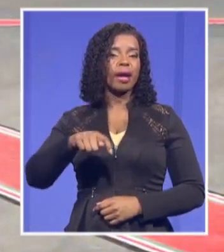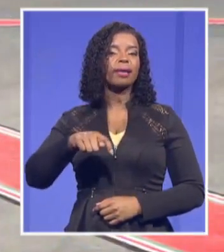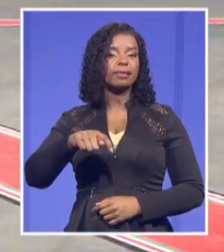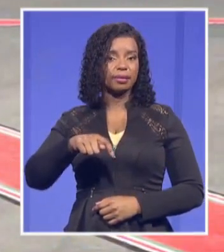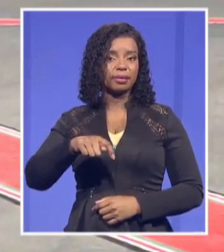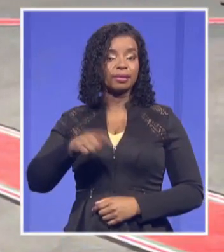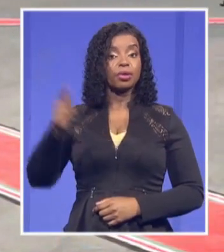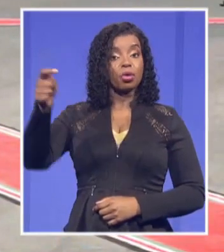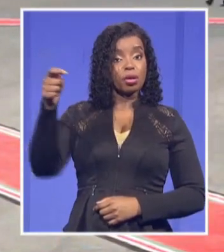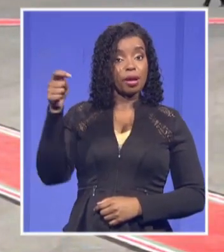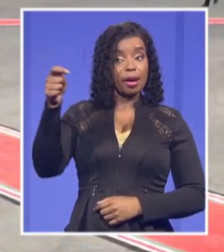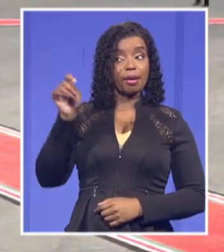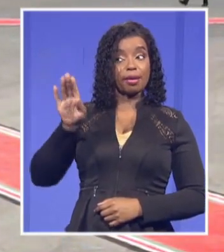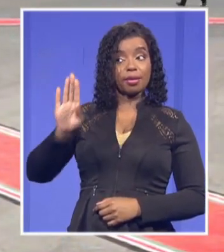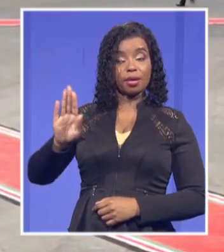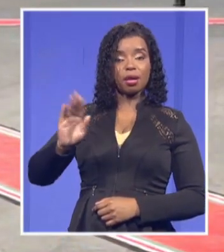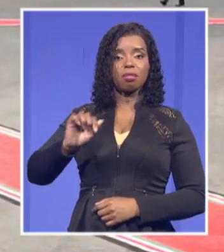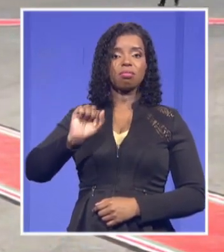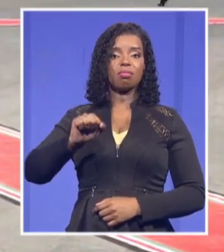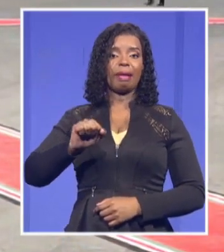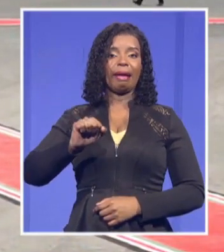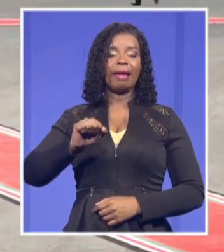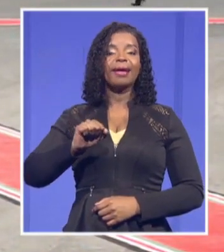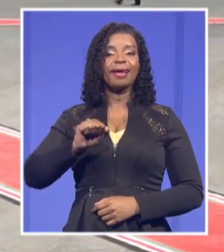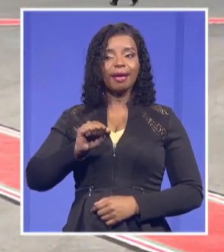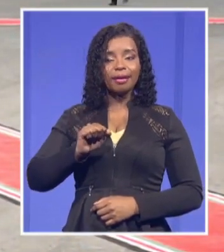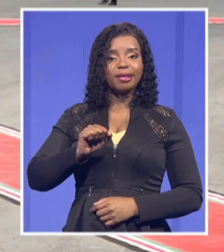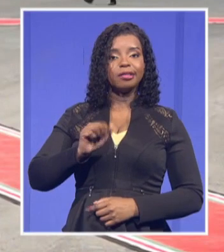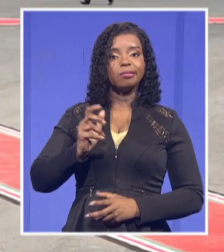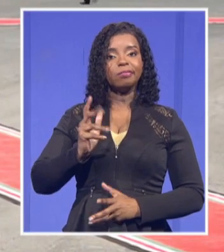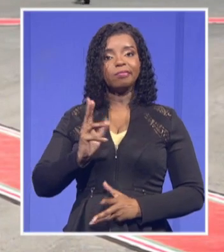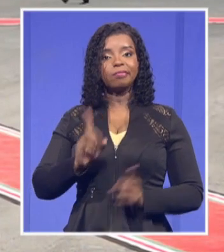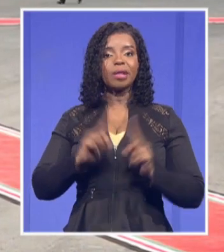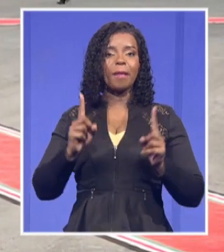hold a bit of not so